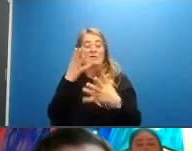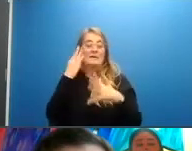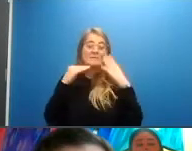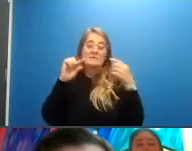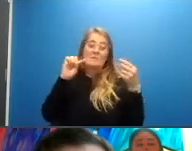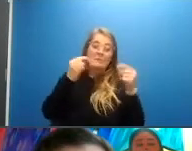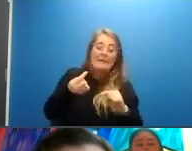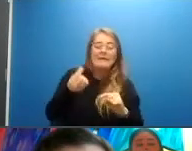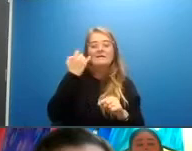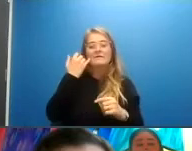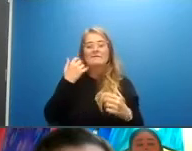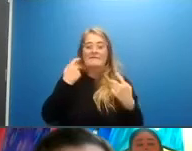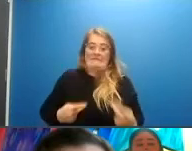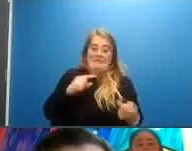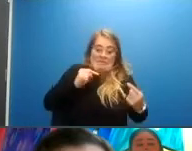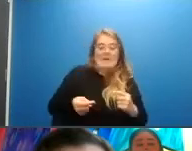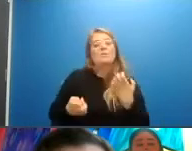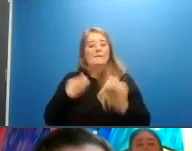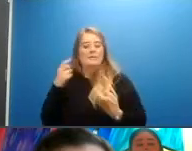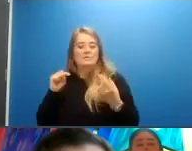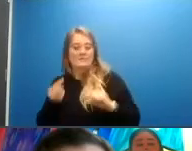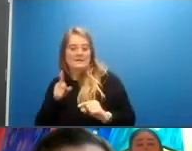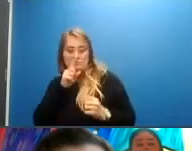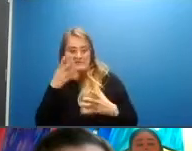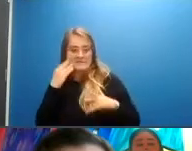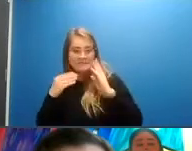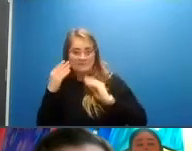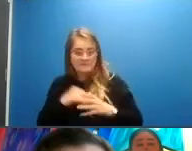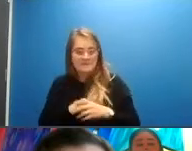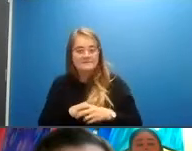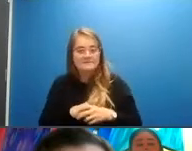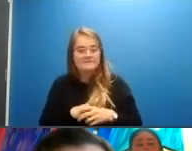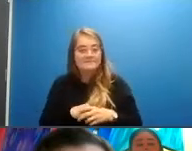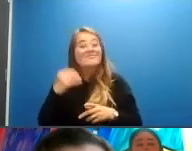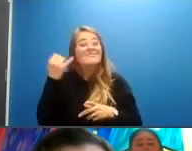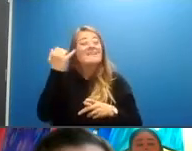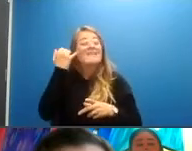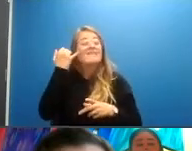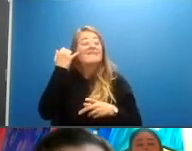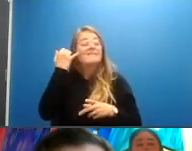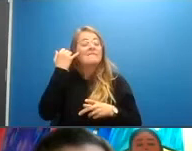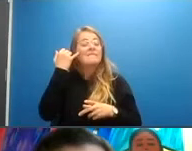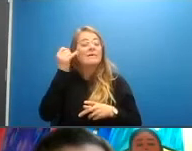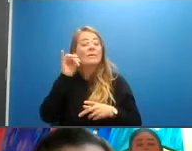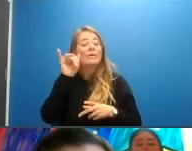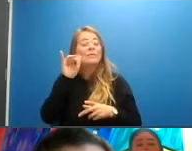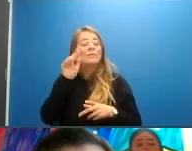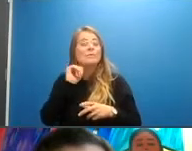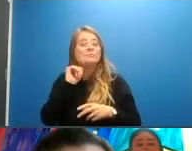or emotional. And if you throw into that equation some of